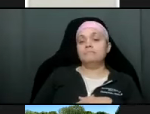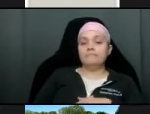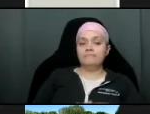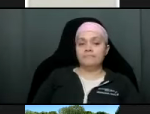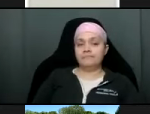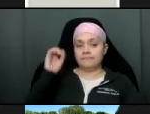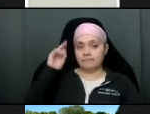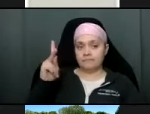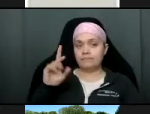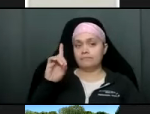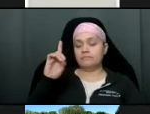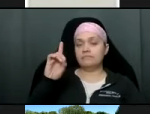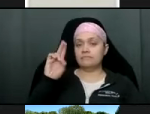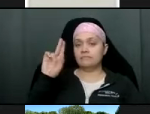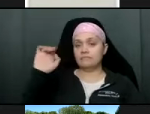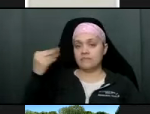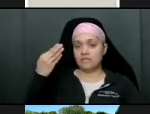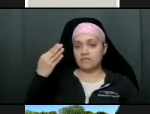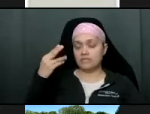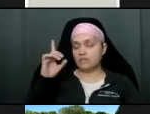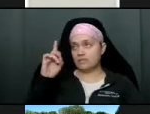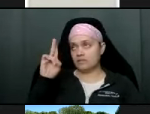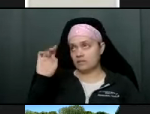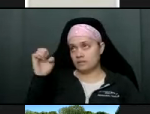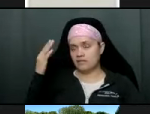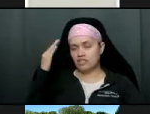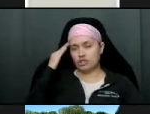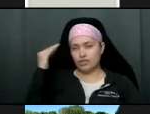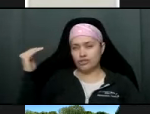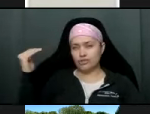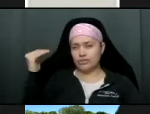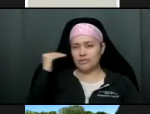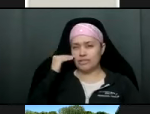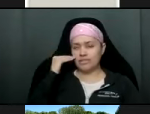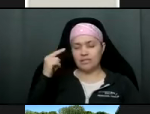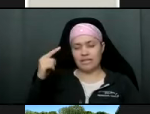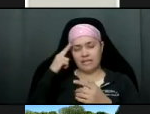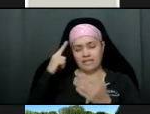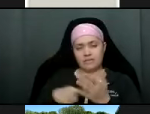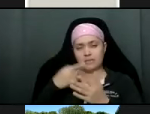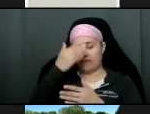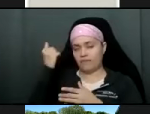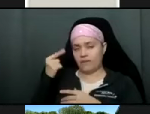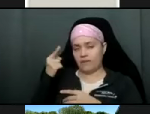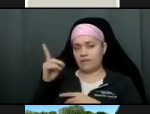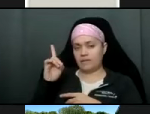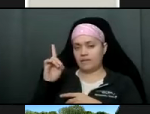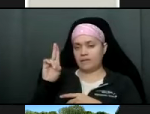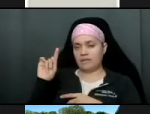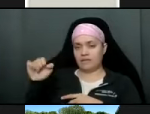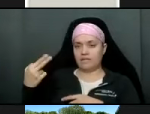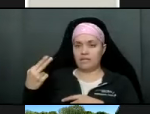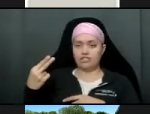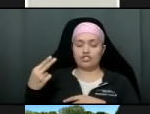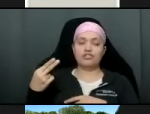Okay, the Dutch were also out here, and I feel like sometimes we forget about the Dutch. The Dutch, in